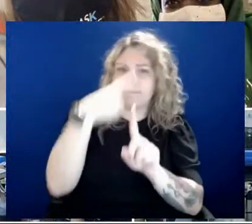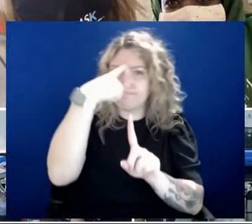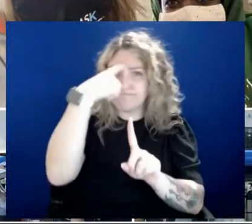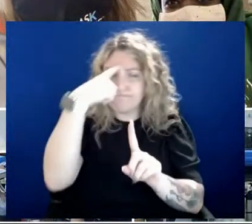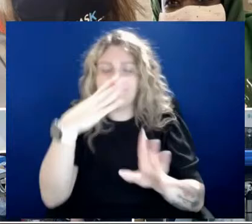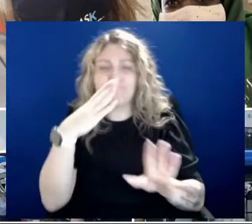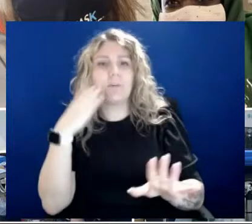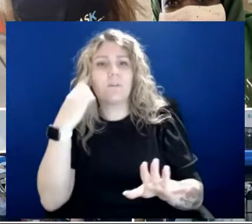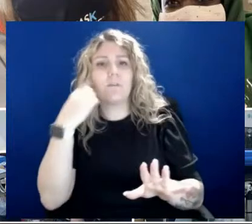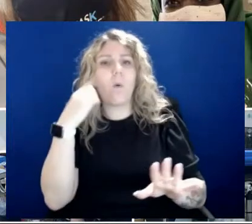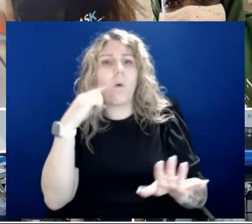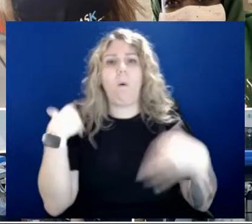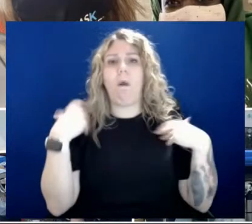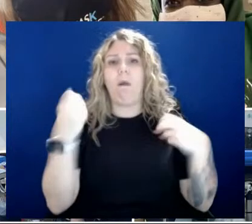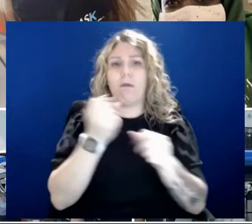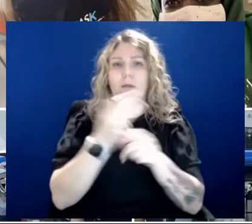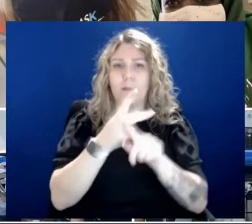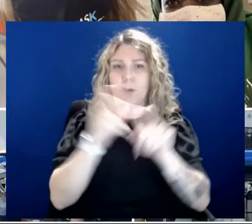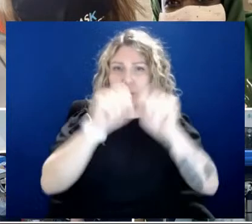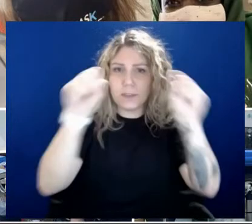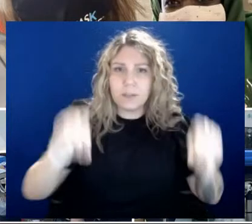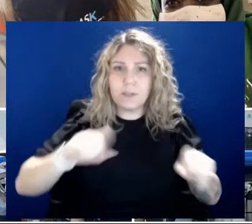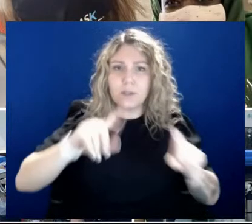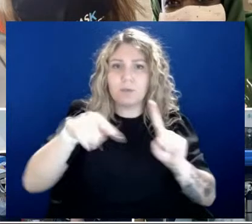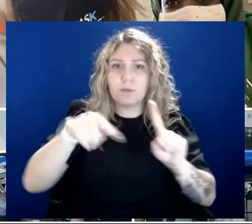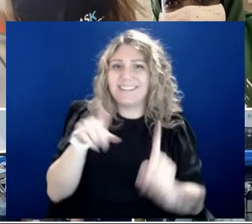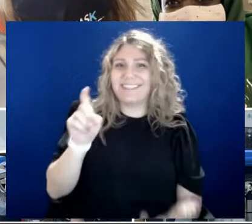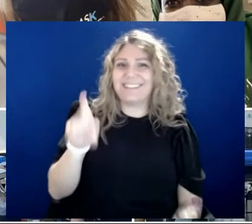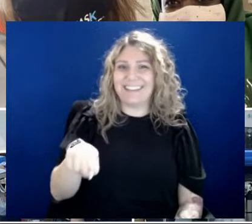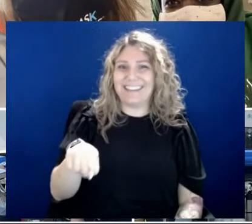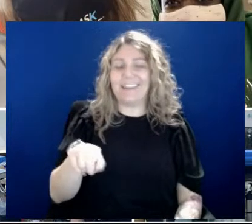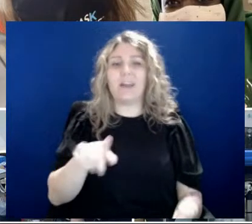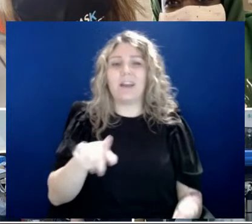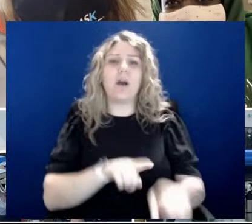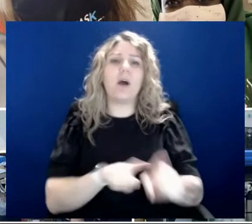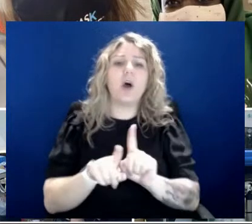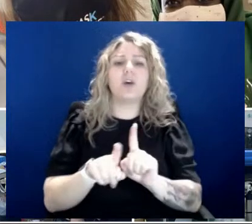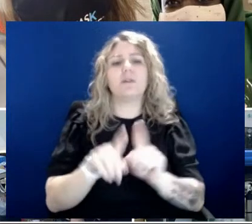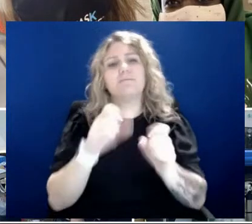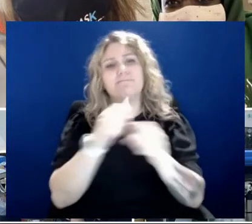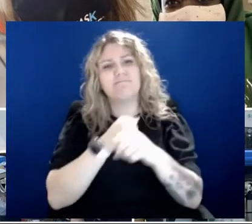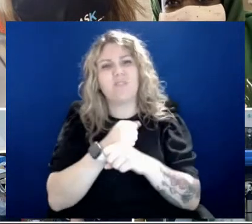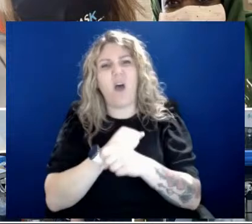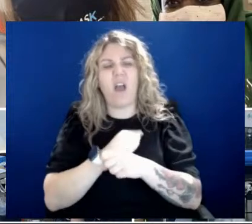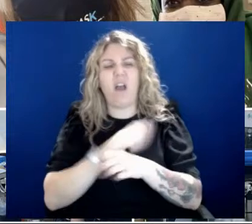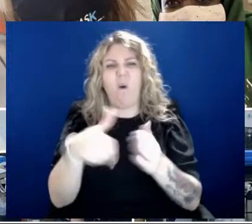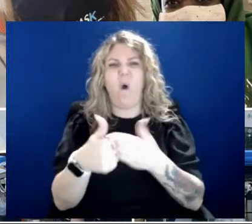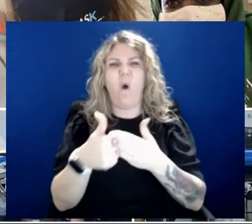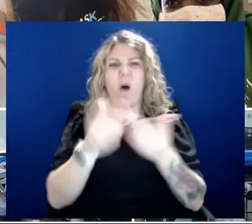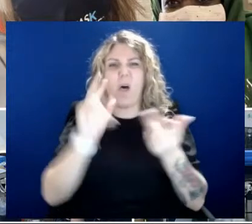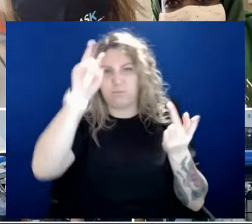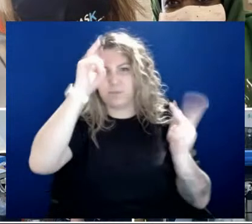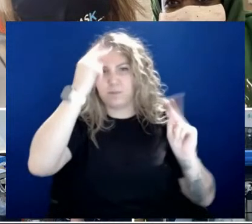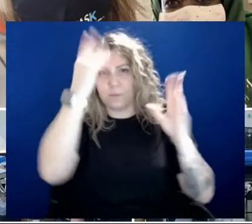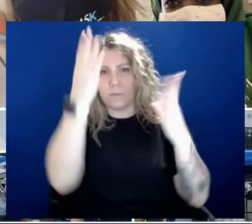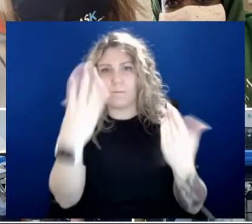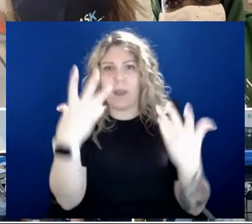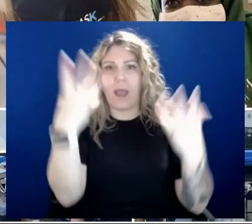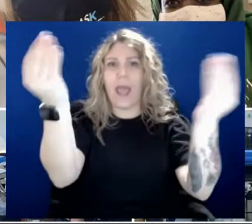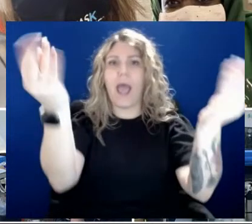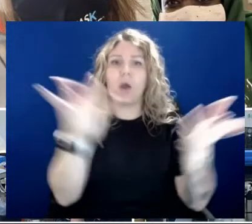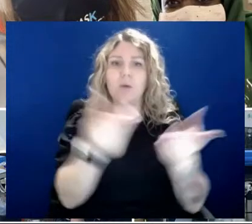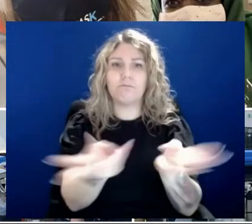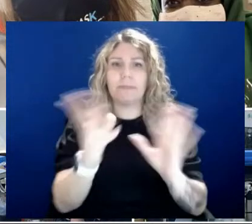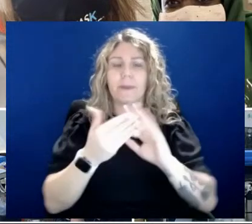they actually needed to, and also to combat a fair amount of misinformation in the community. And that's one of the things we really were